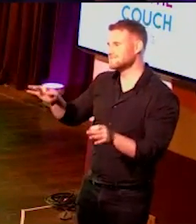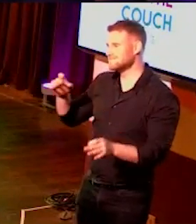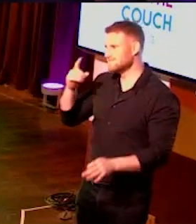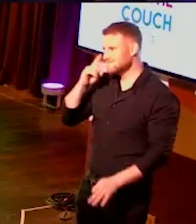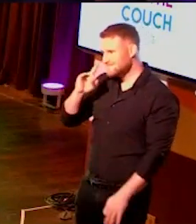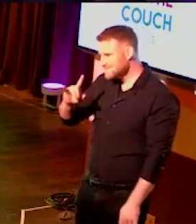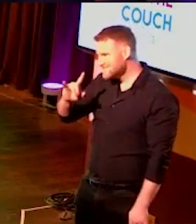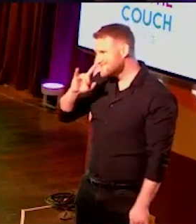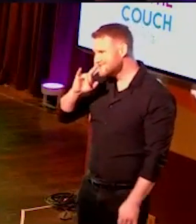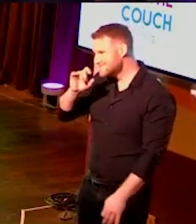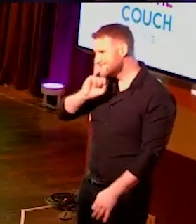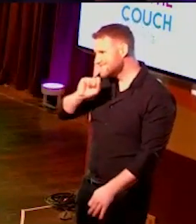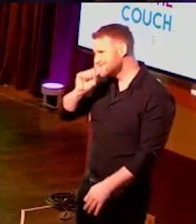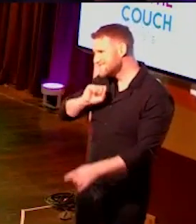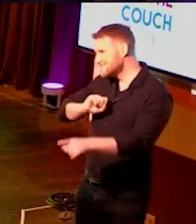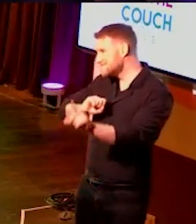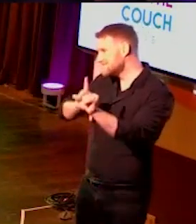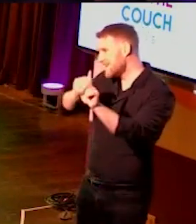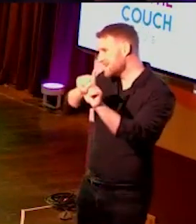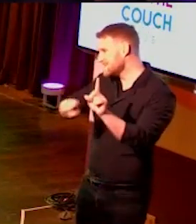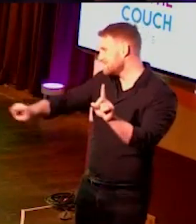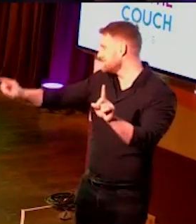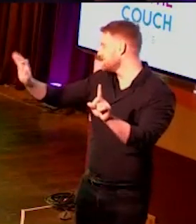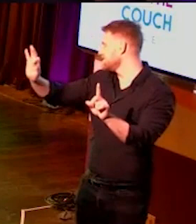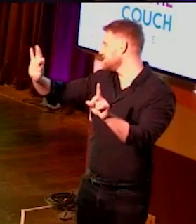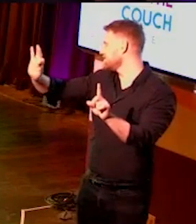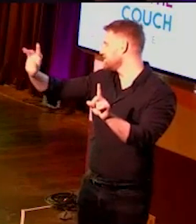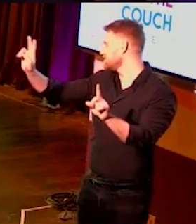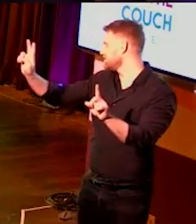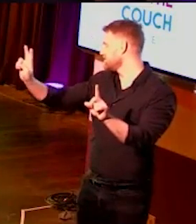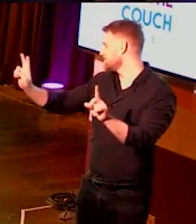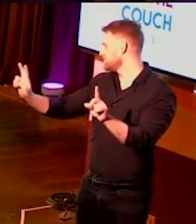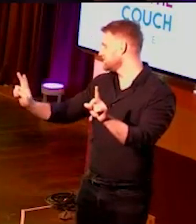to kids from one to